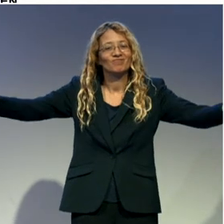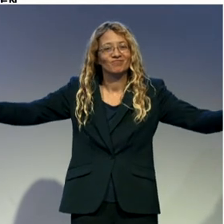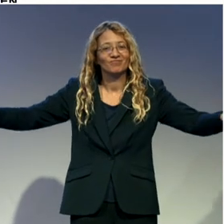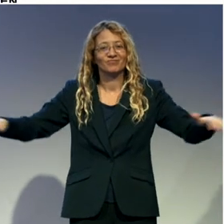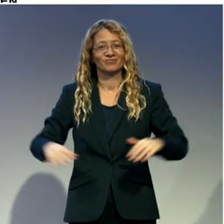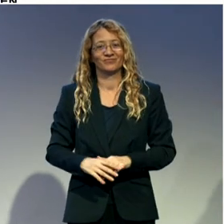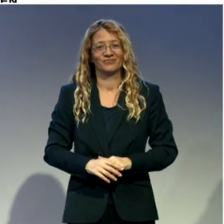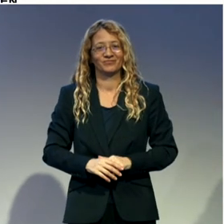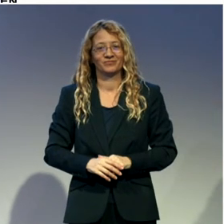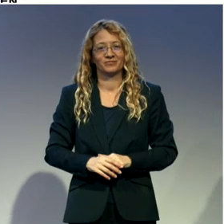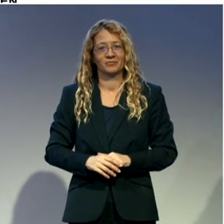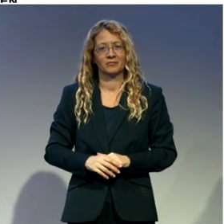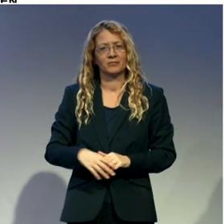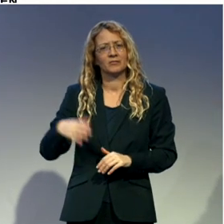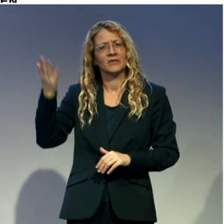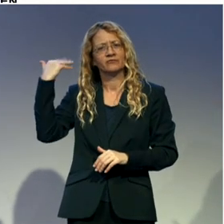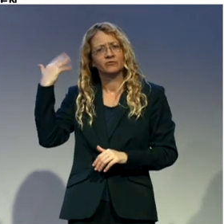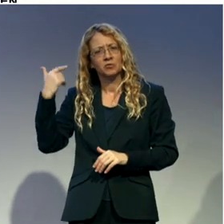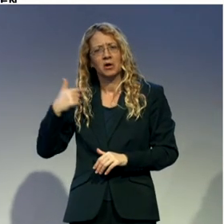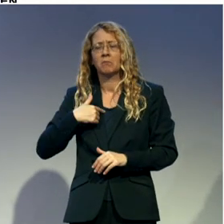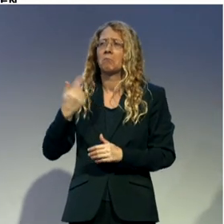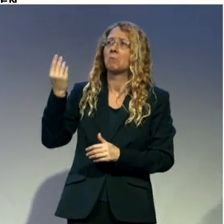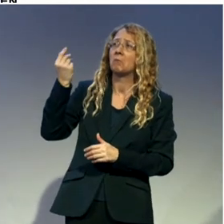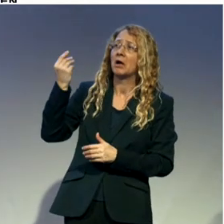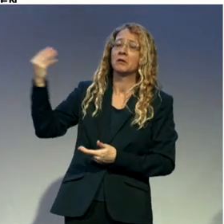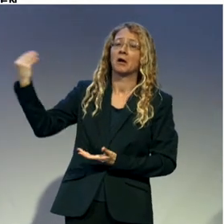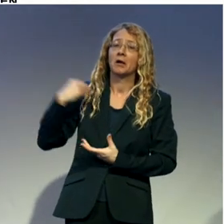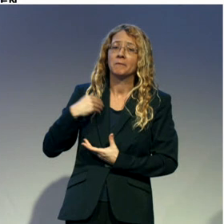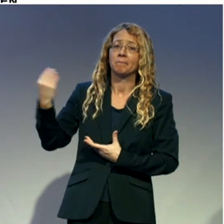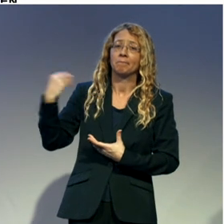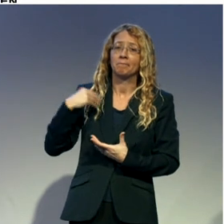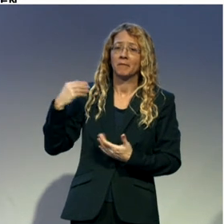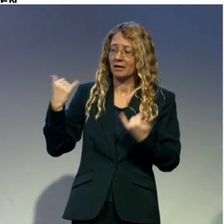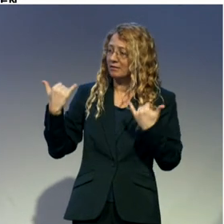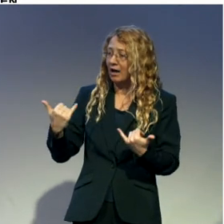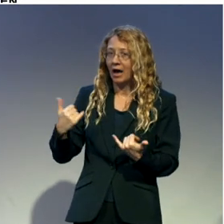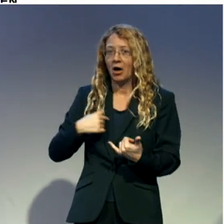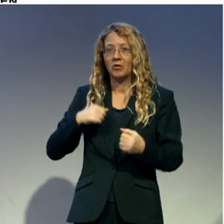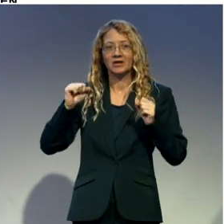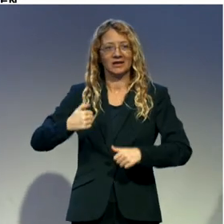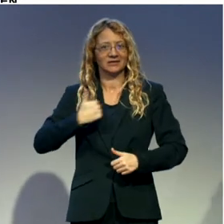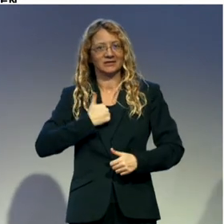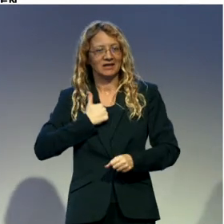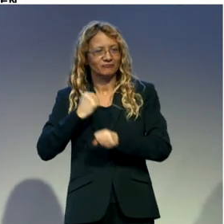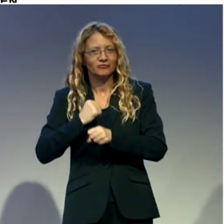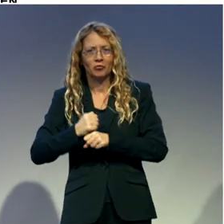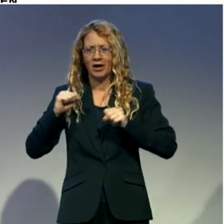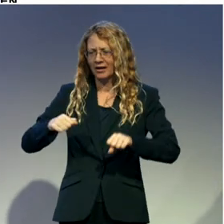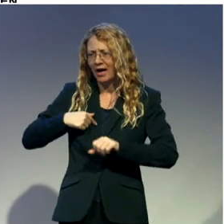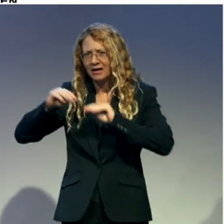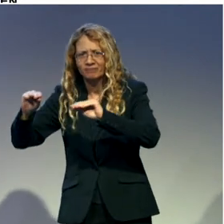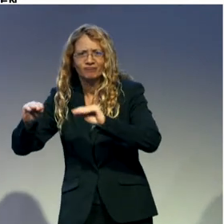employment, just to be able to earn not even 2 square meals a day, to actually become service providers